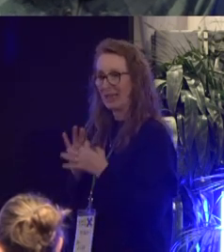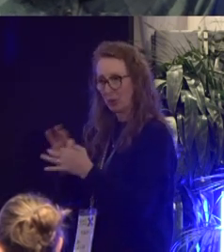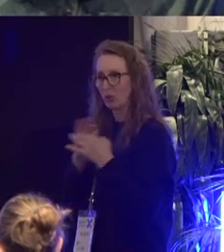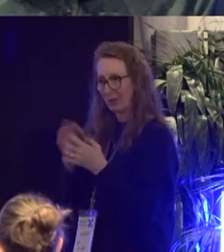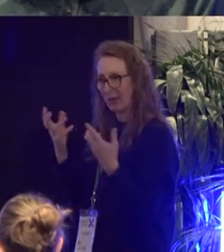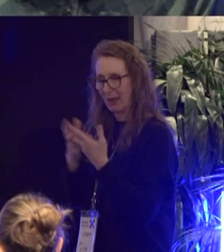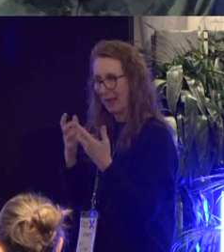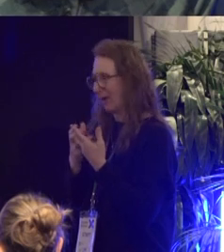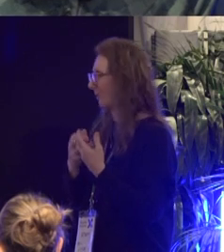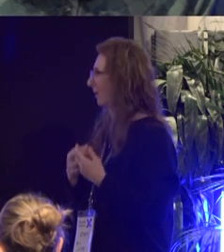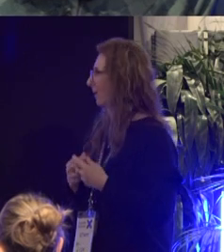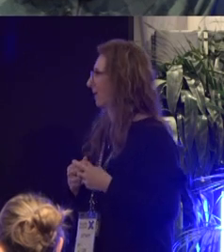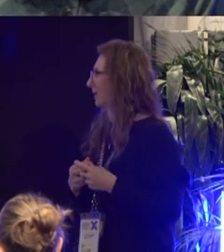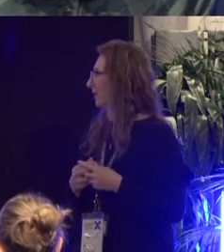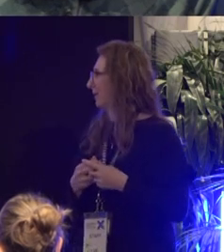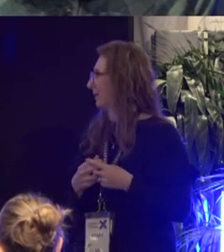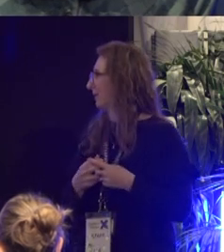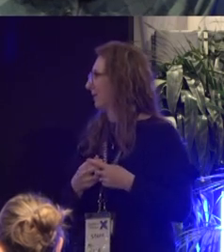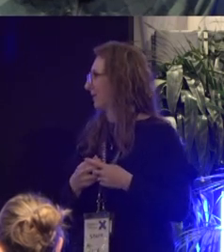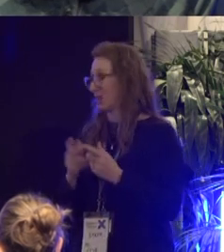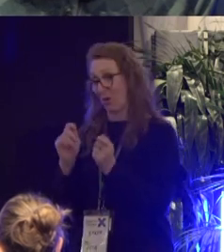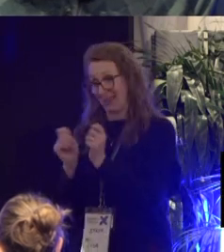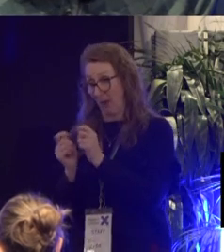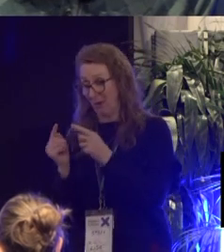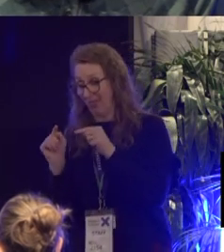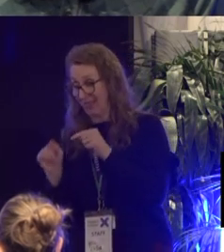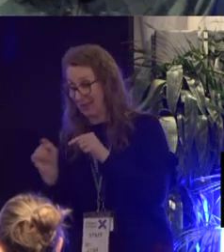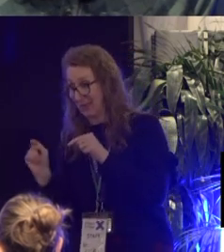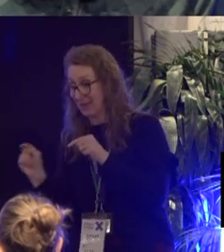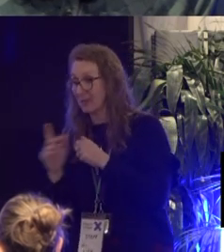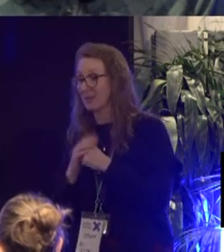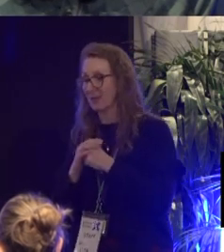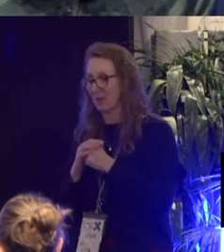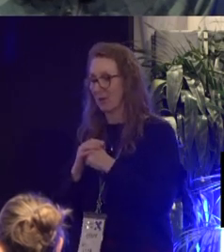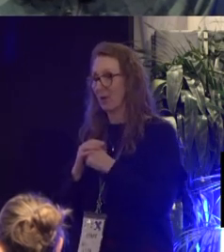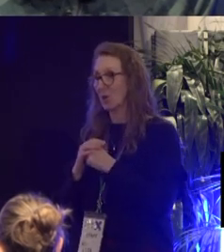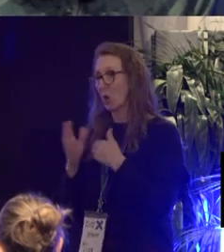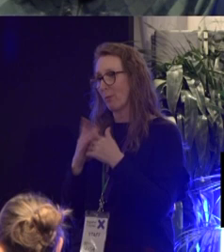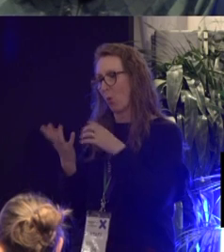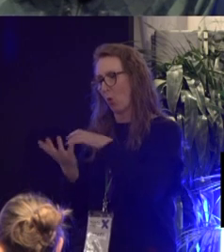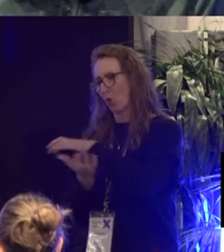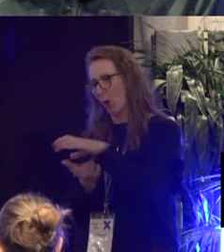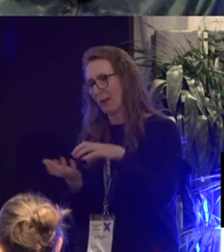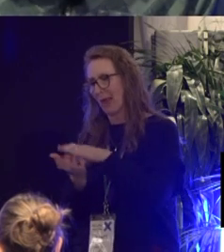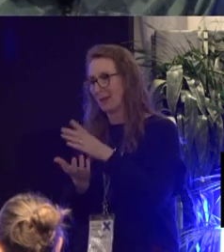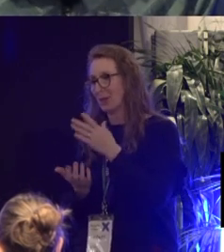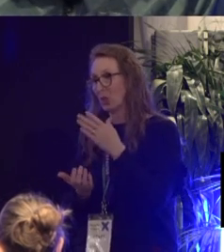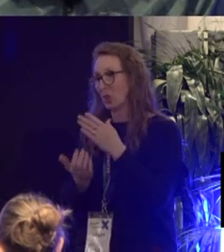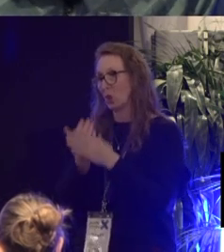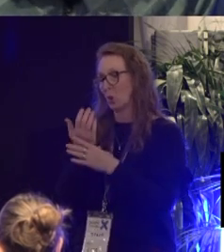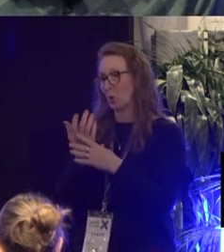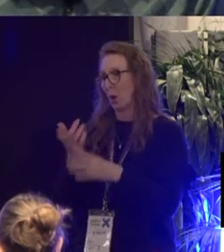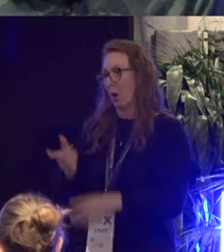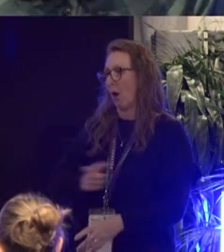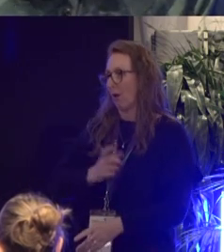can I say no? How can I adapt this? So the more complicated and novel and maybe